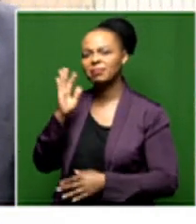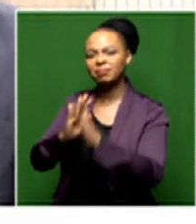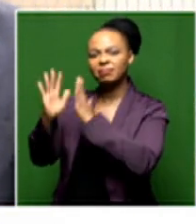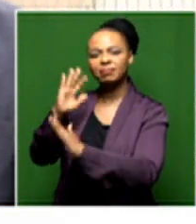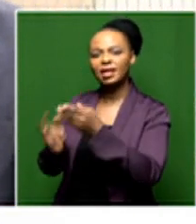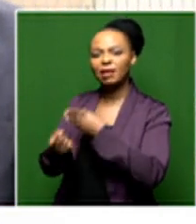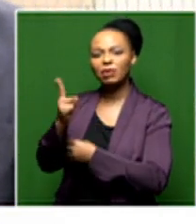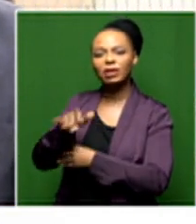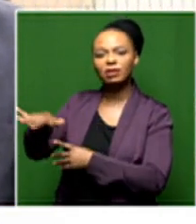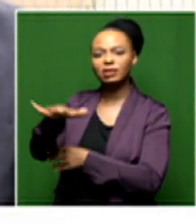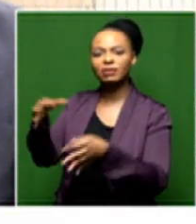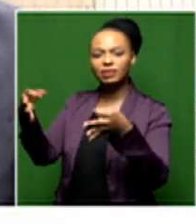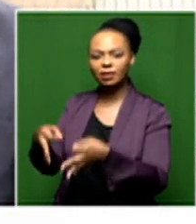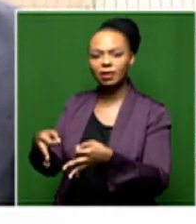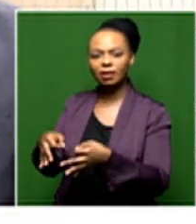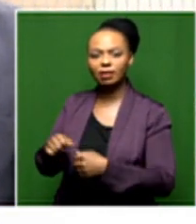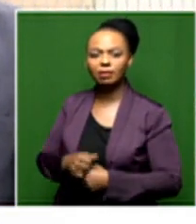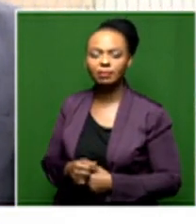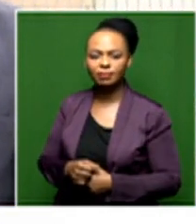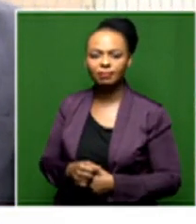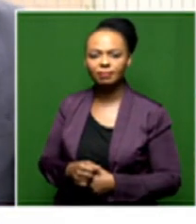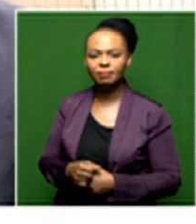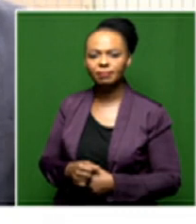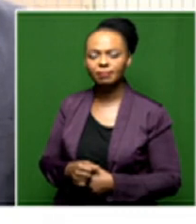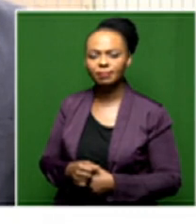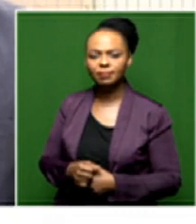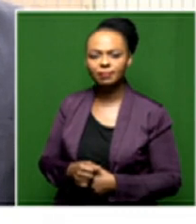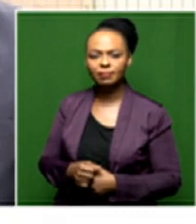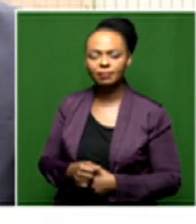of the funeral due to start in less than 30 minutes.